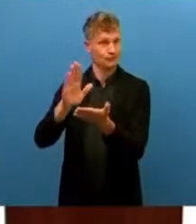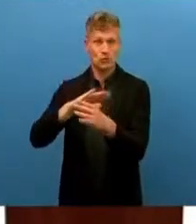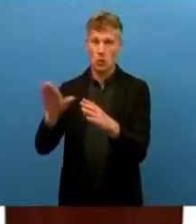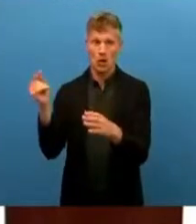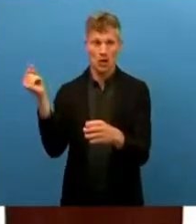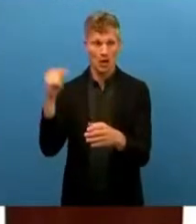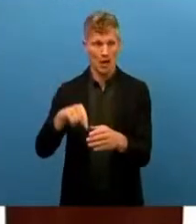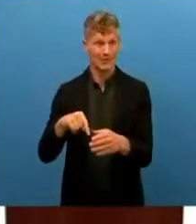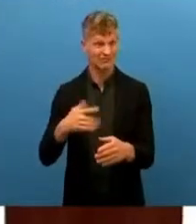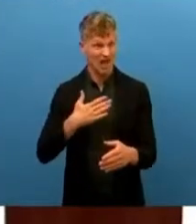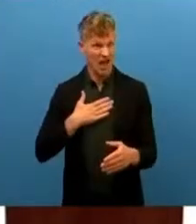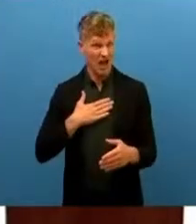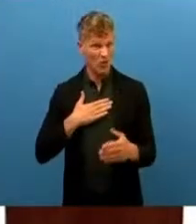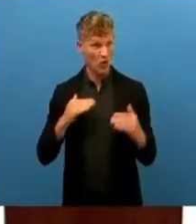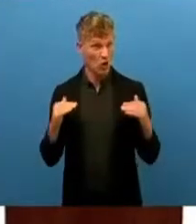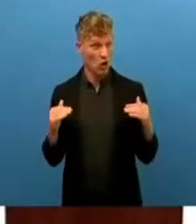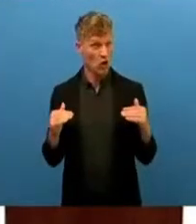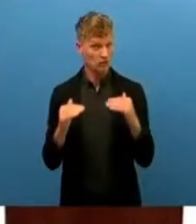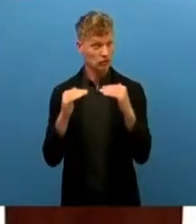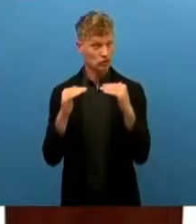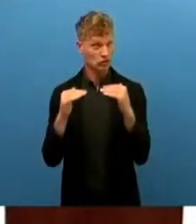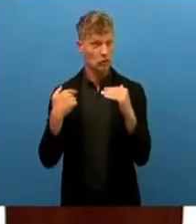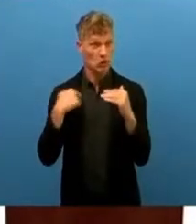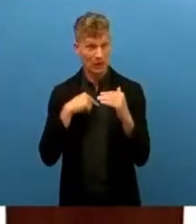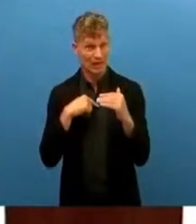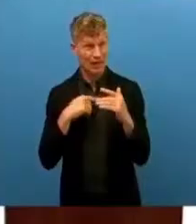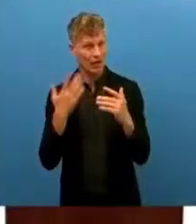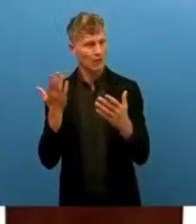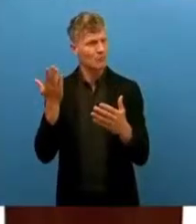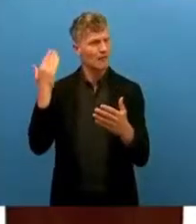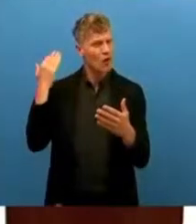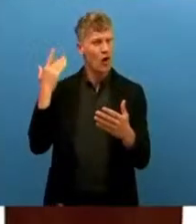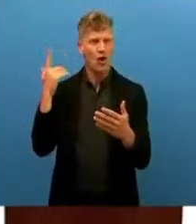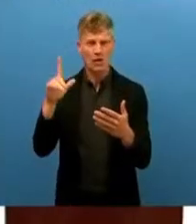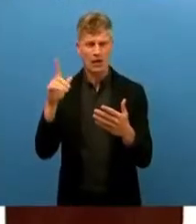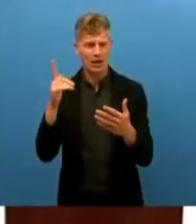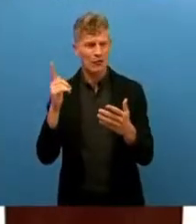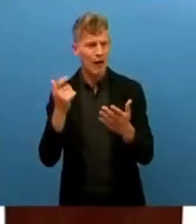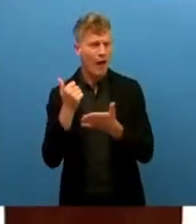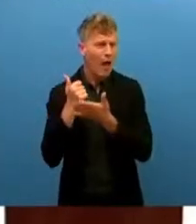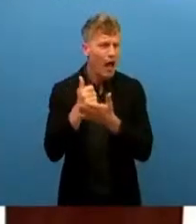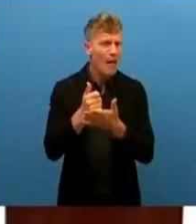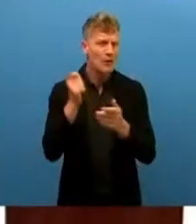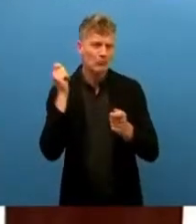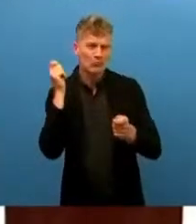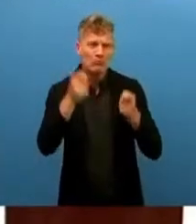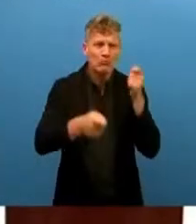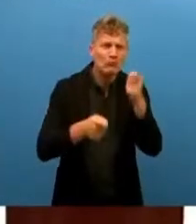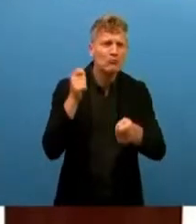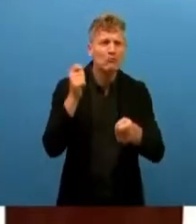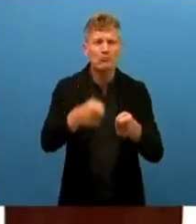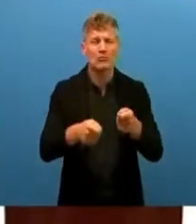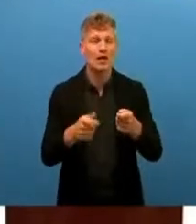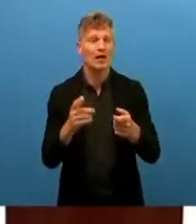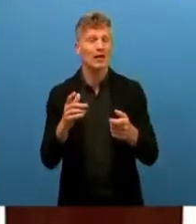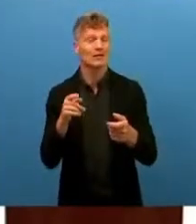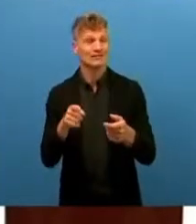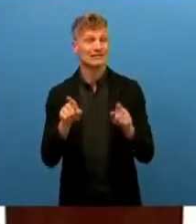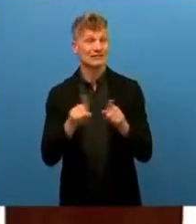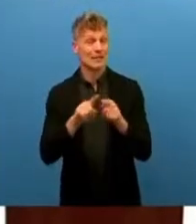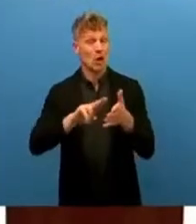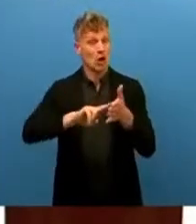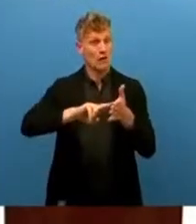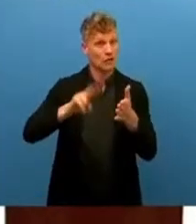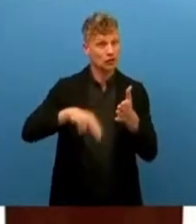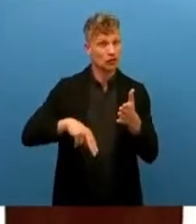our organization that has made invaluable contribution to the implementation of the Convention on Biological Diversity